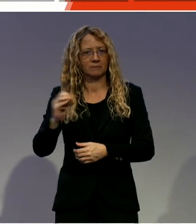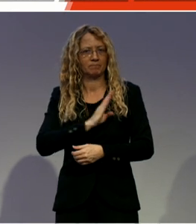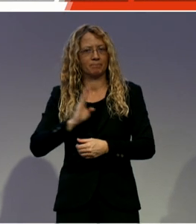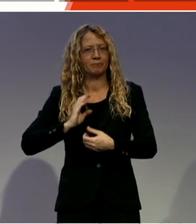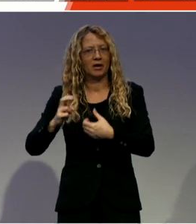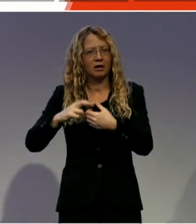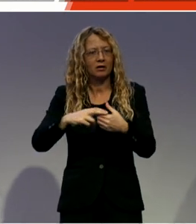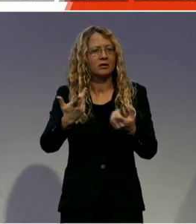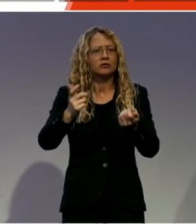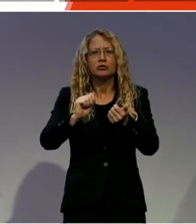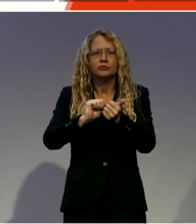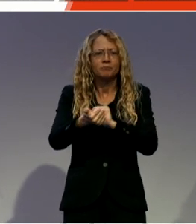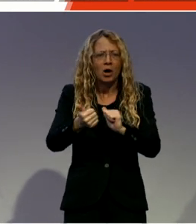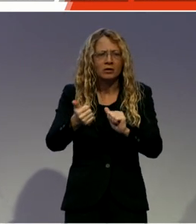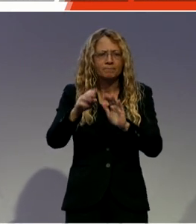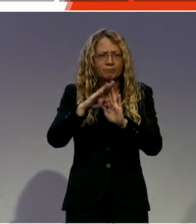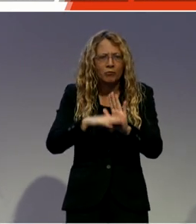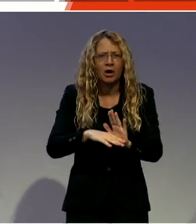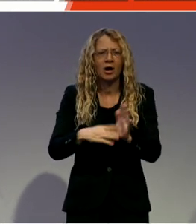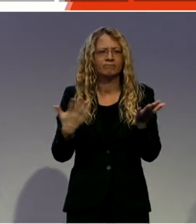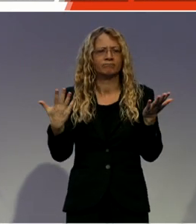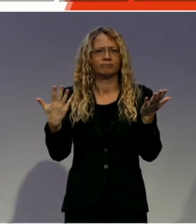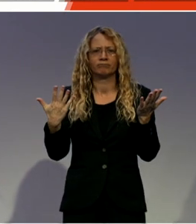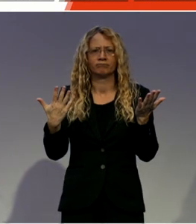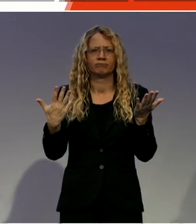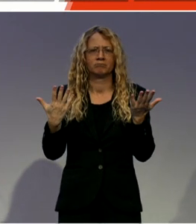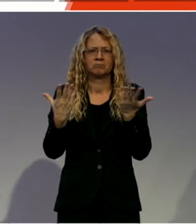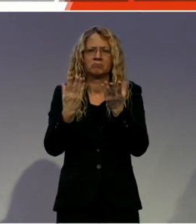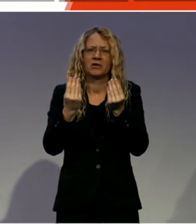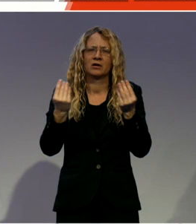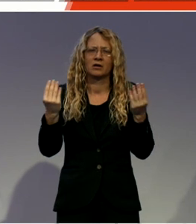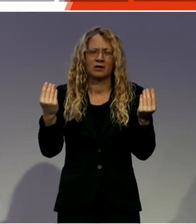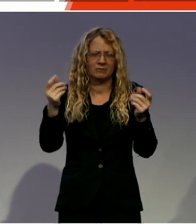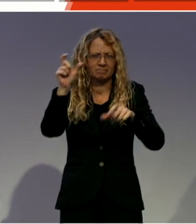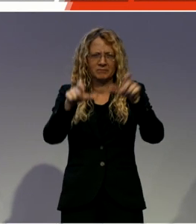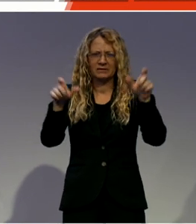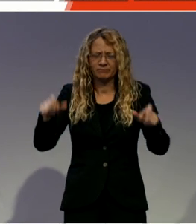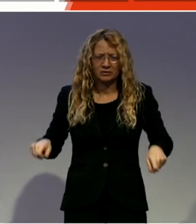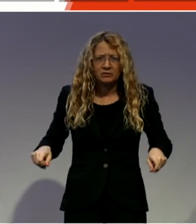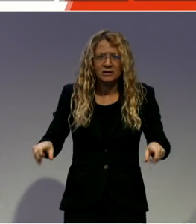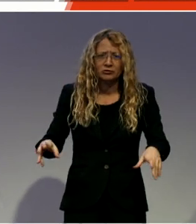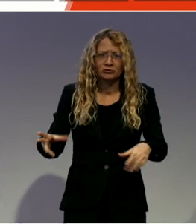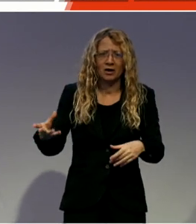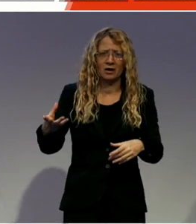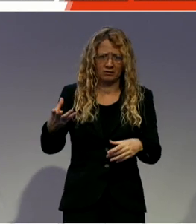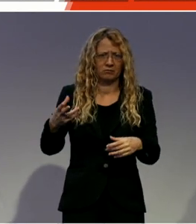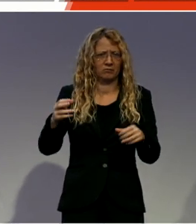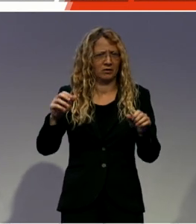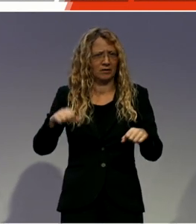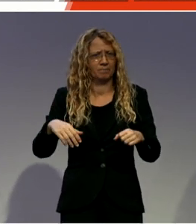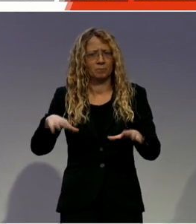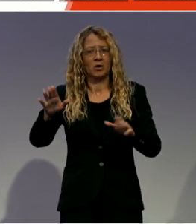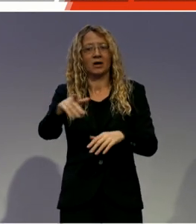kids on a wheelchair. And we are investing in people because we believe that investment in people is the most